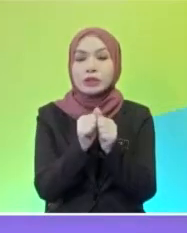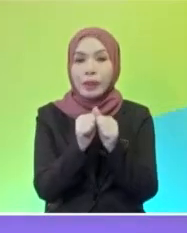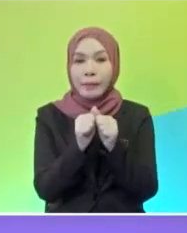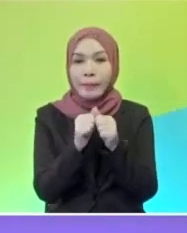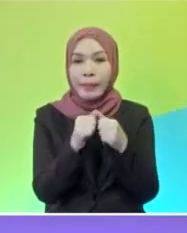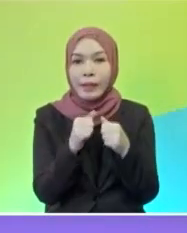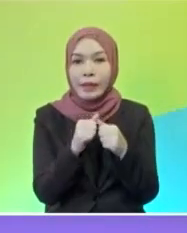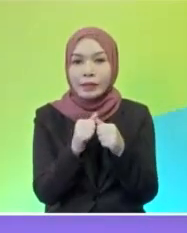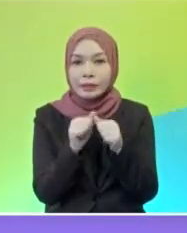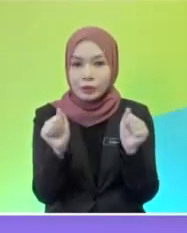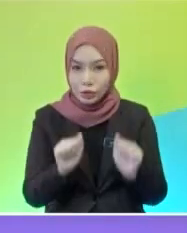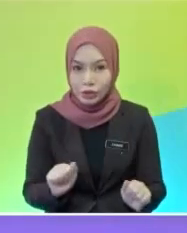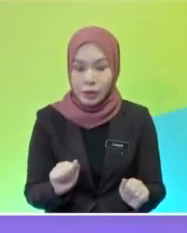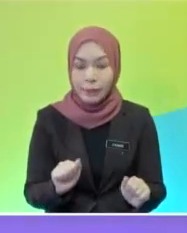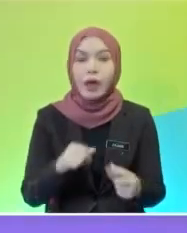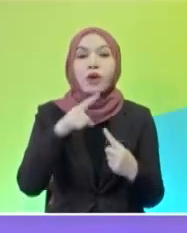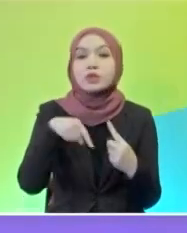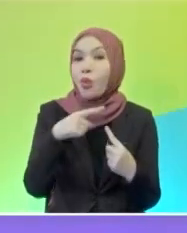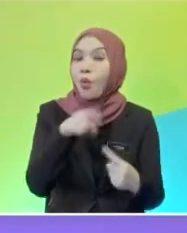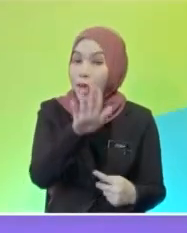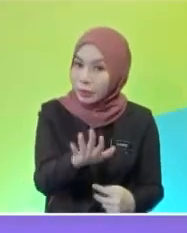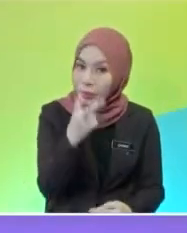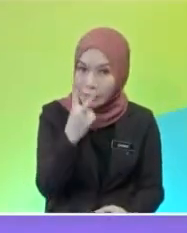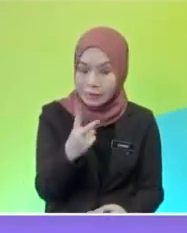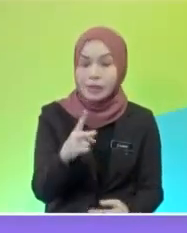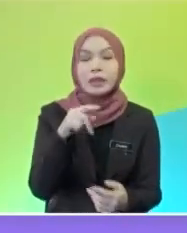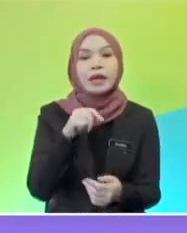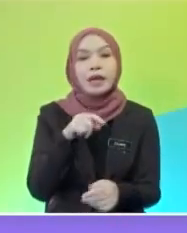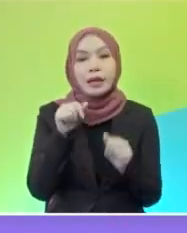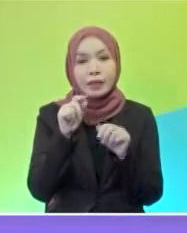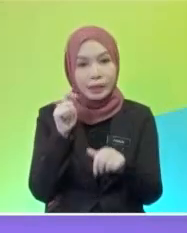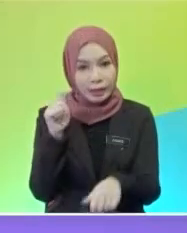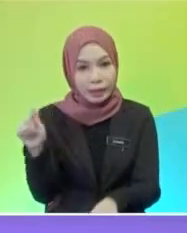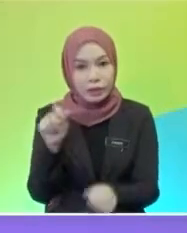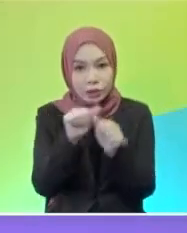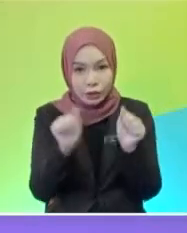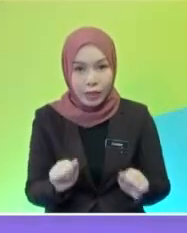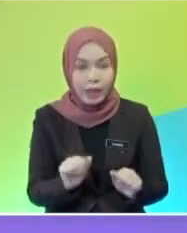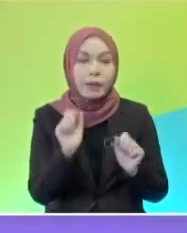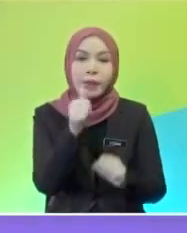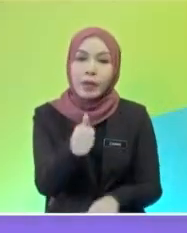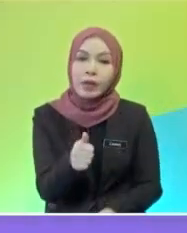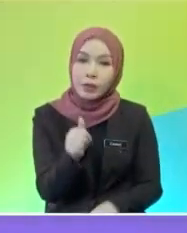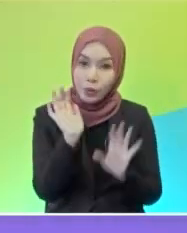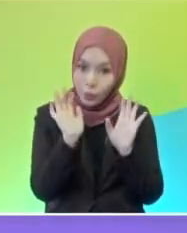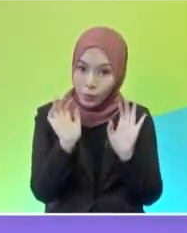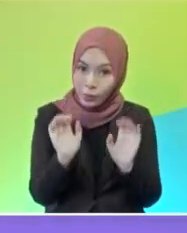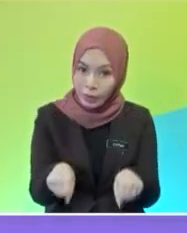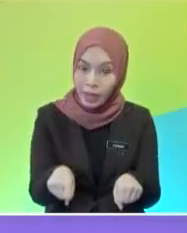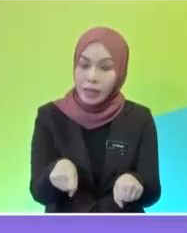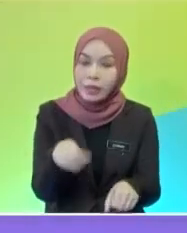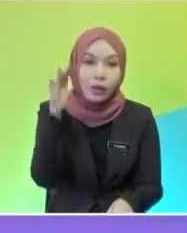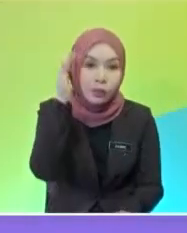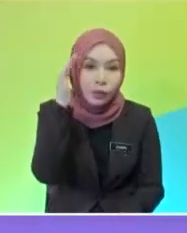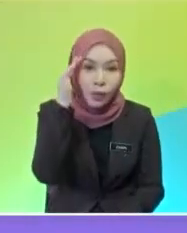which when you see, you know, oh, this is a triangle. Mm-hmm. Okay, you can find things at home, in school, which